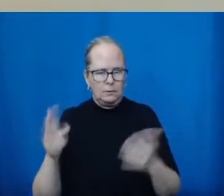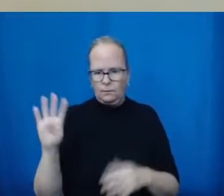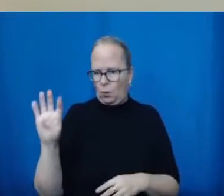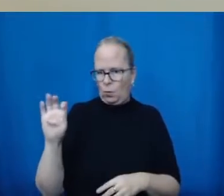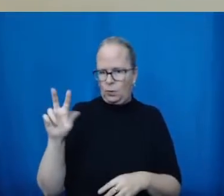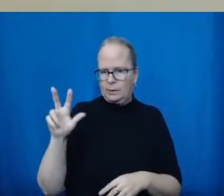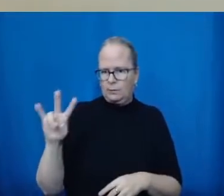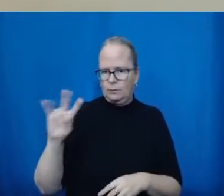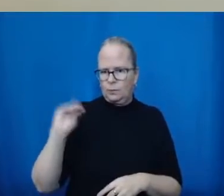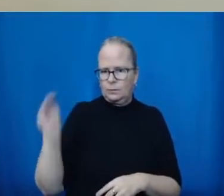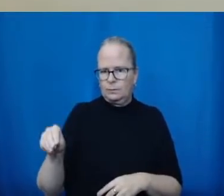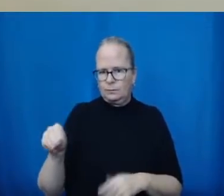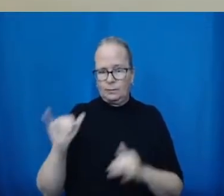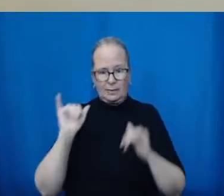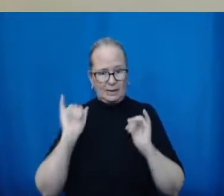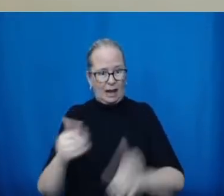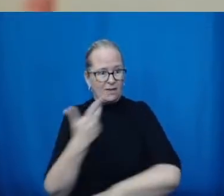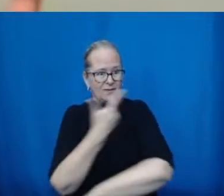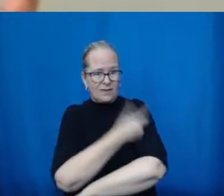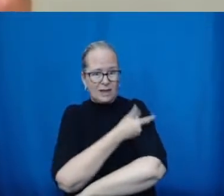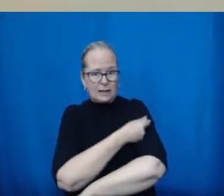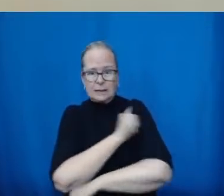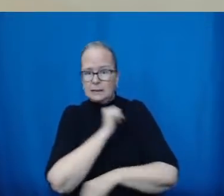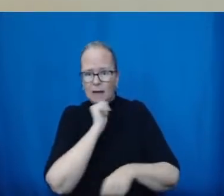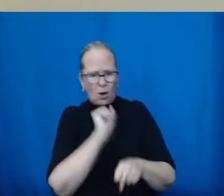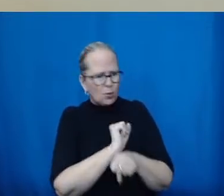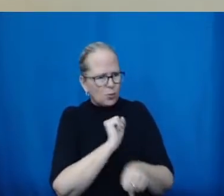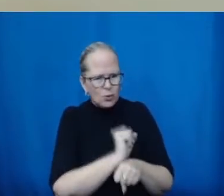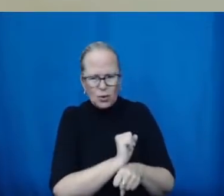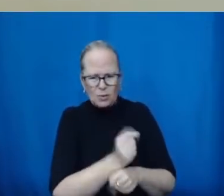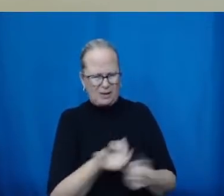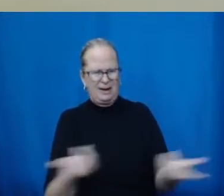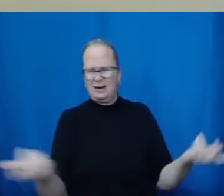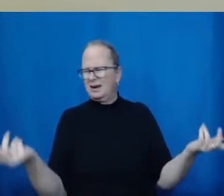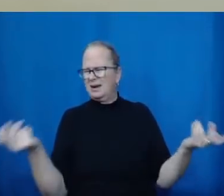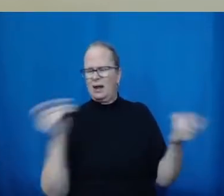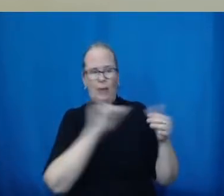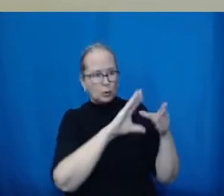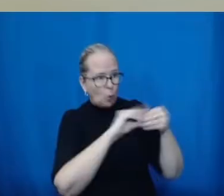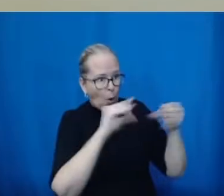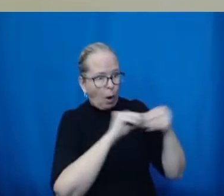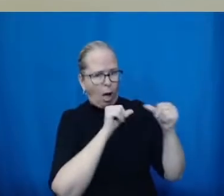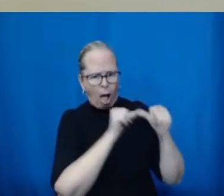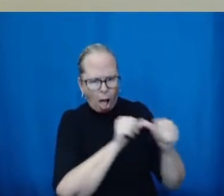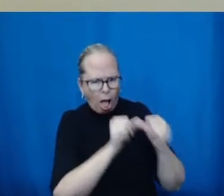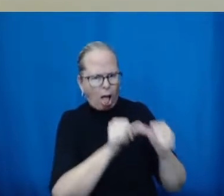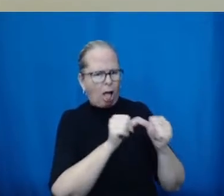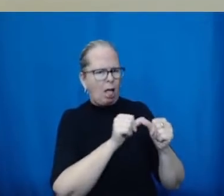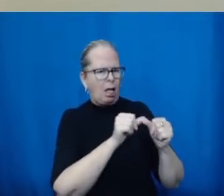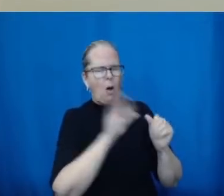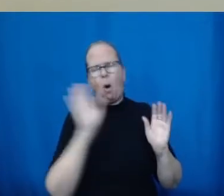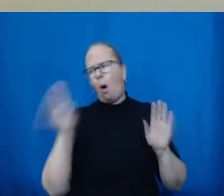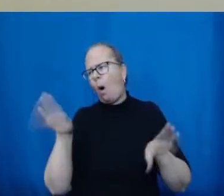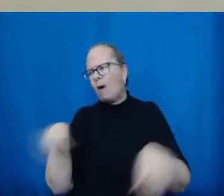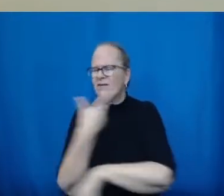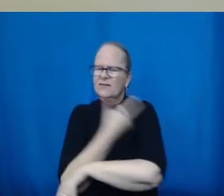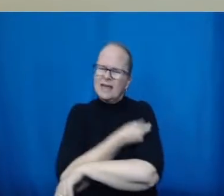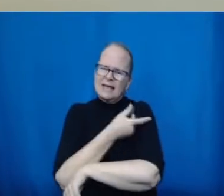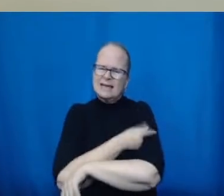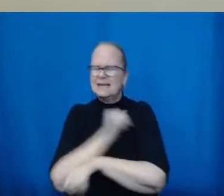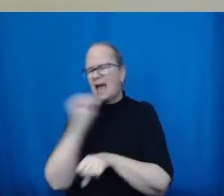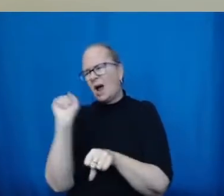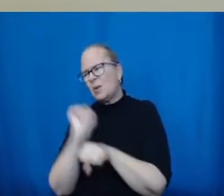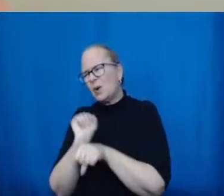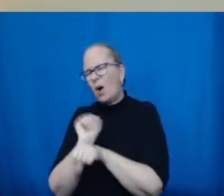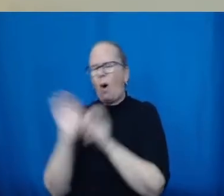denying that these vaccines work right now is like denying the pull of gravity. but still we see it out